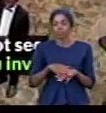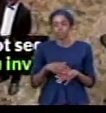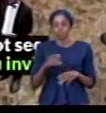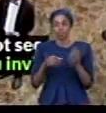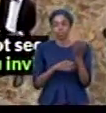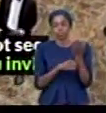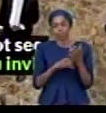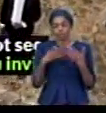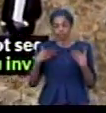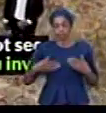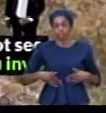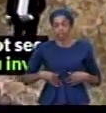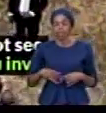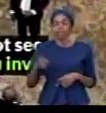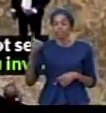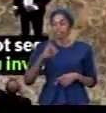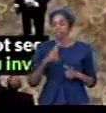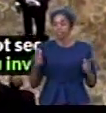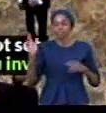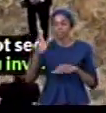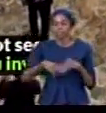mountain I cannot